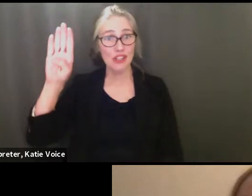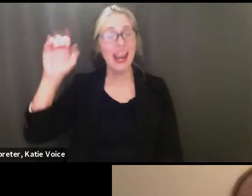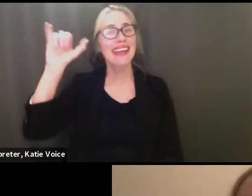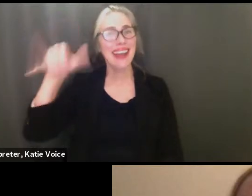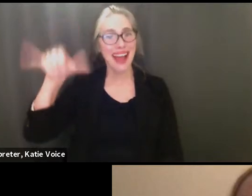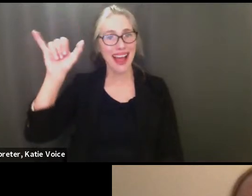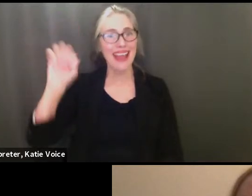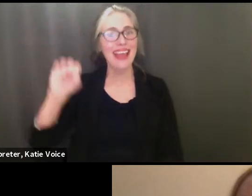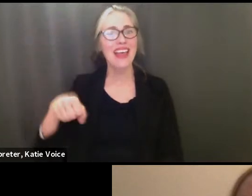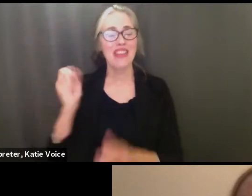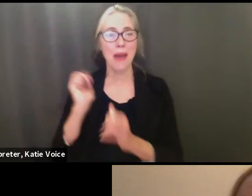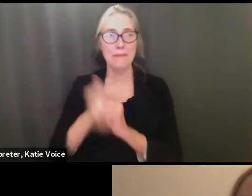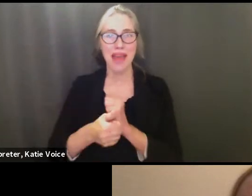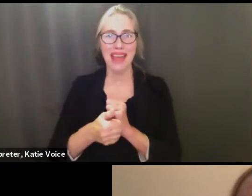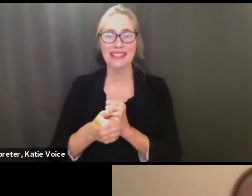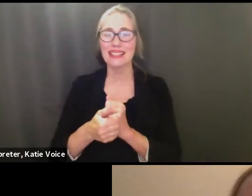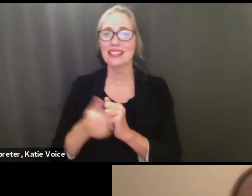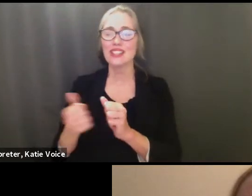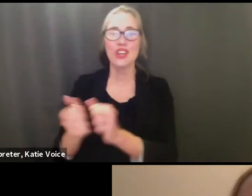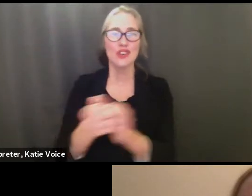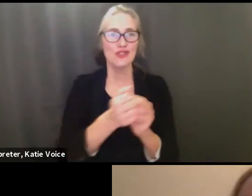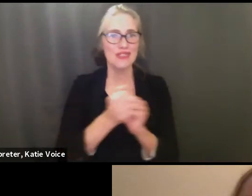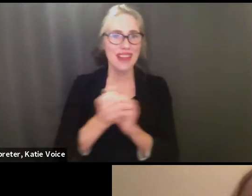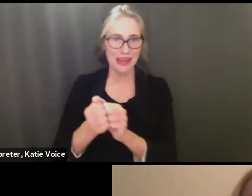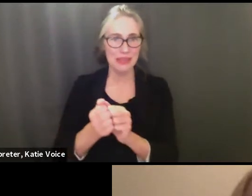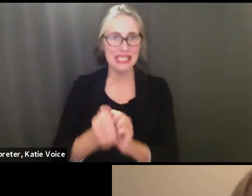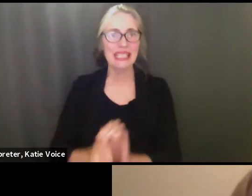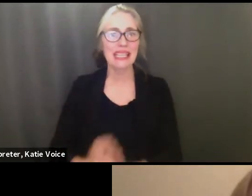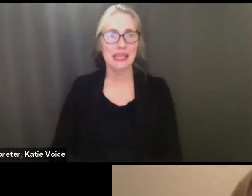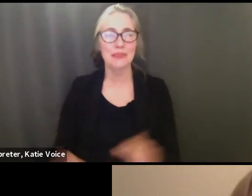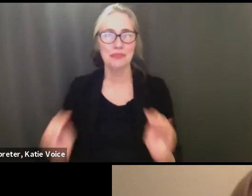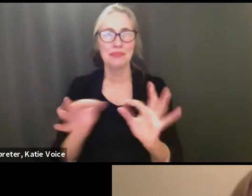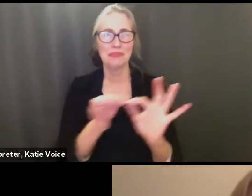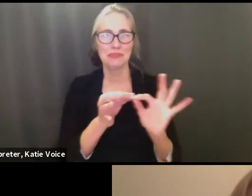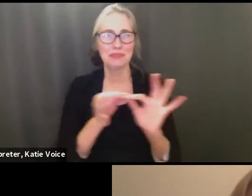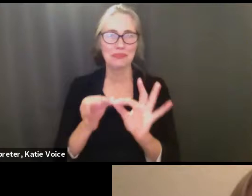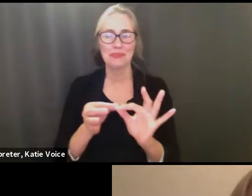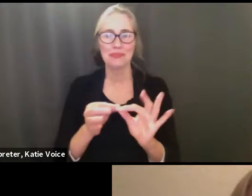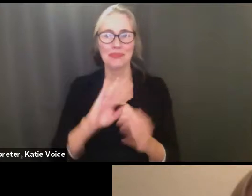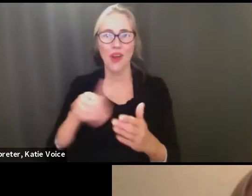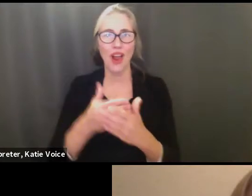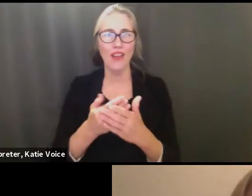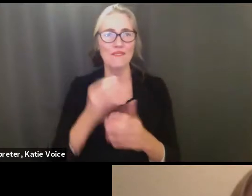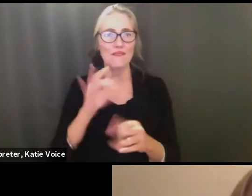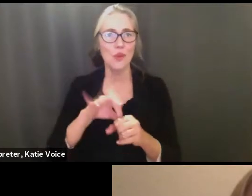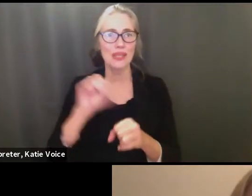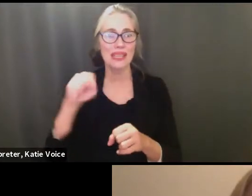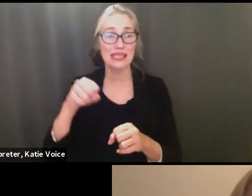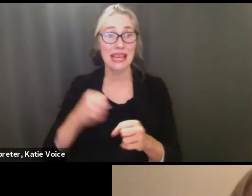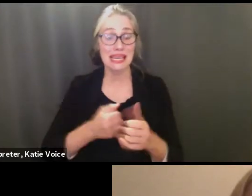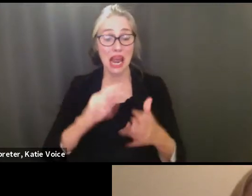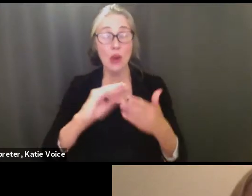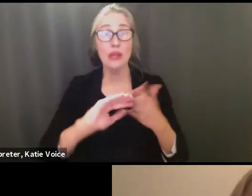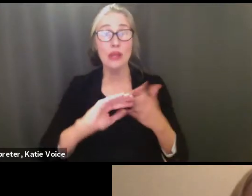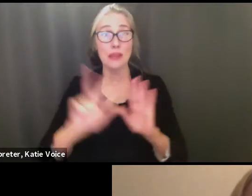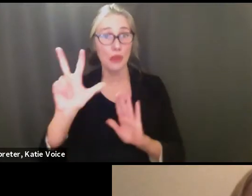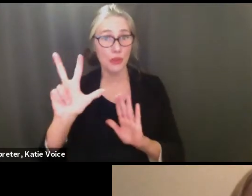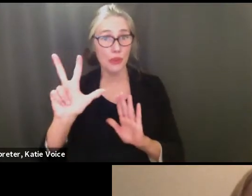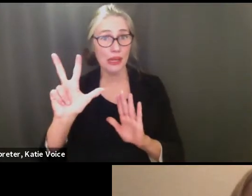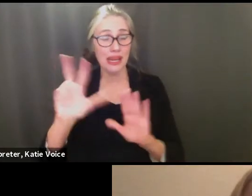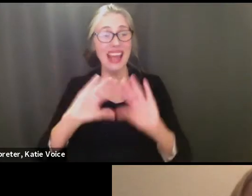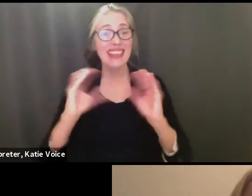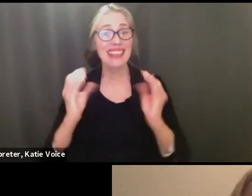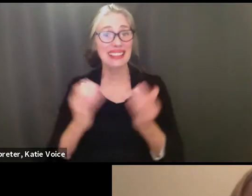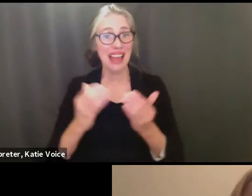motion passes unanimously. And we go on to number 3, which is approval of the classified management position and